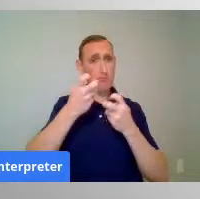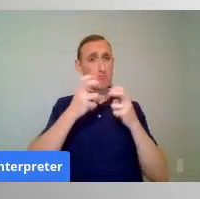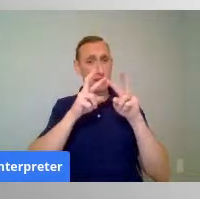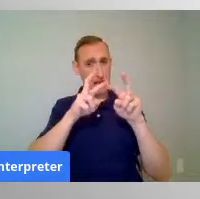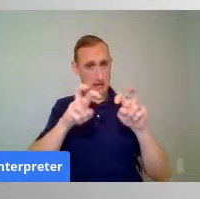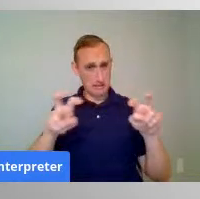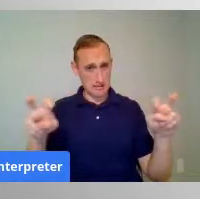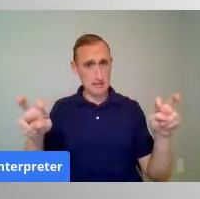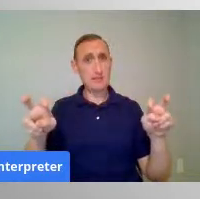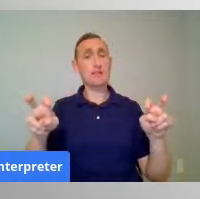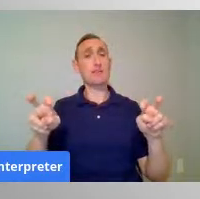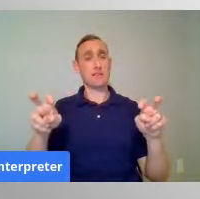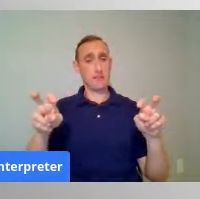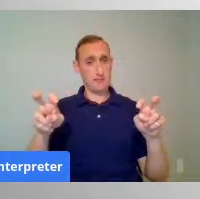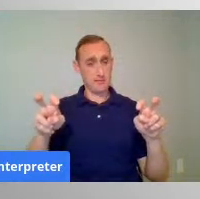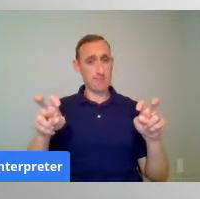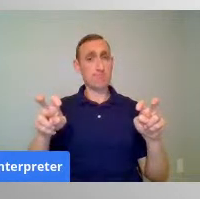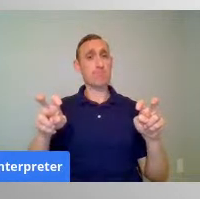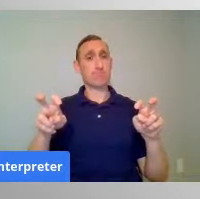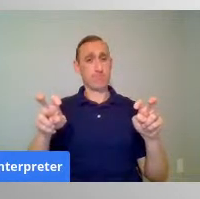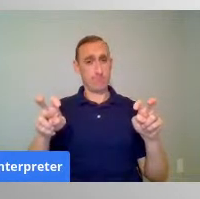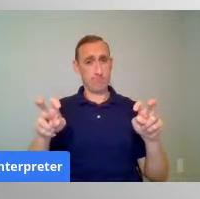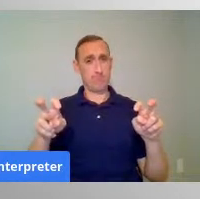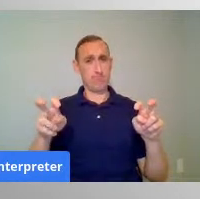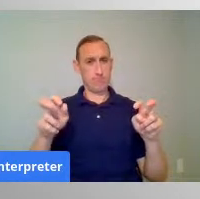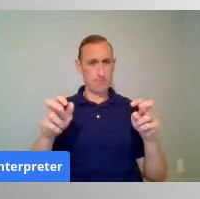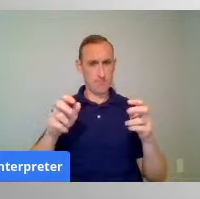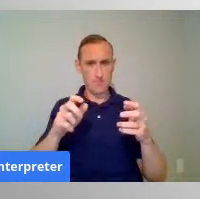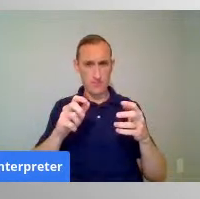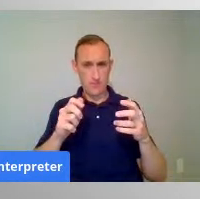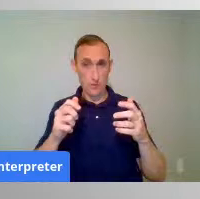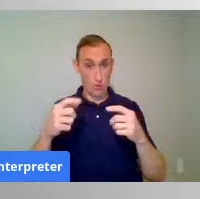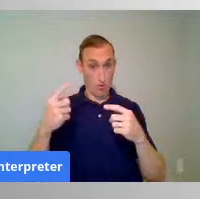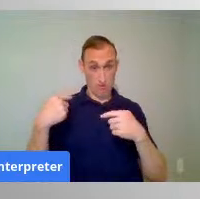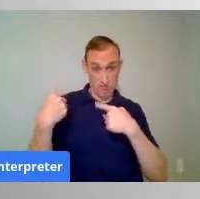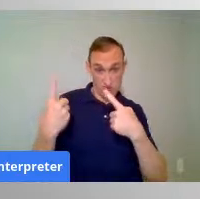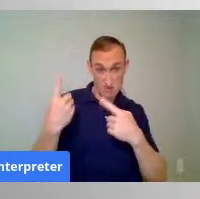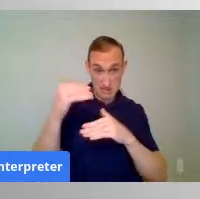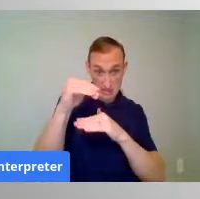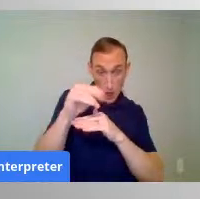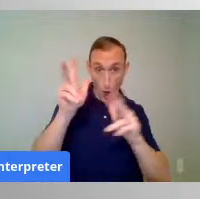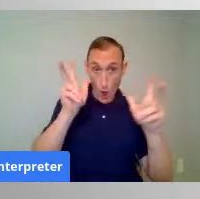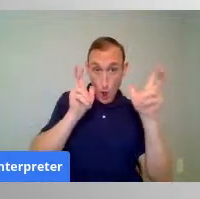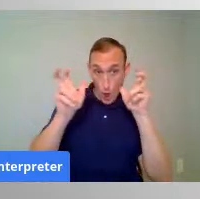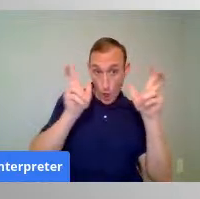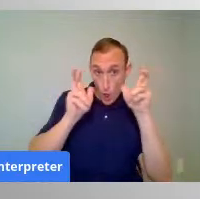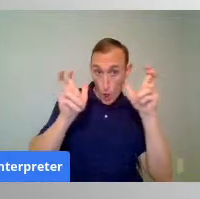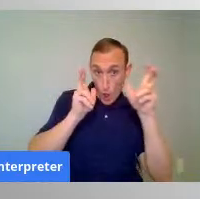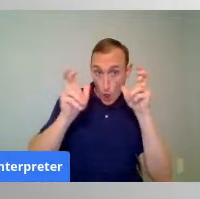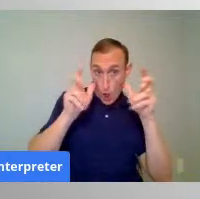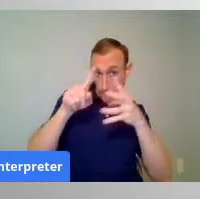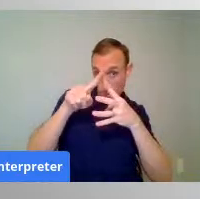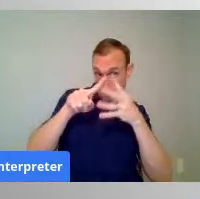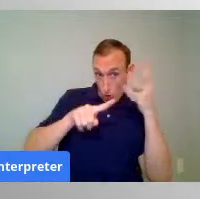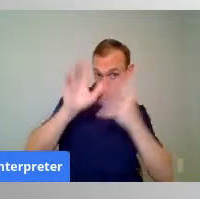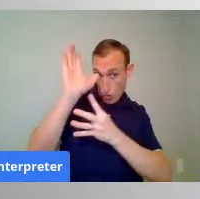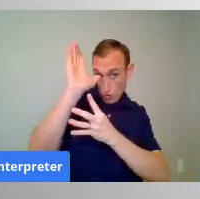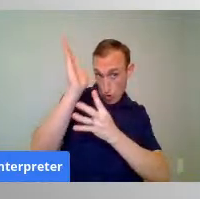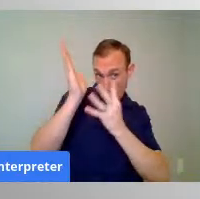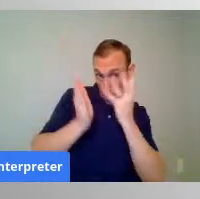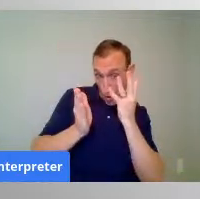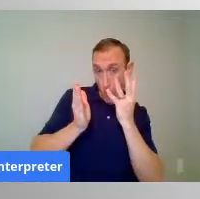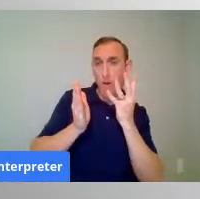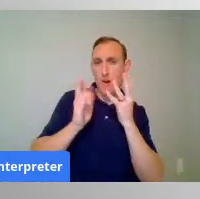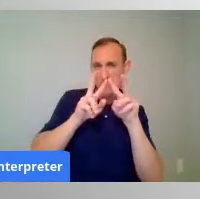moving at looking at all of the pieces of it from what we've heard tonight, dissecting that to really get